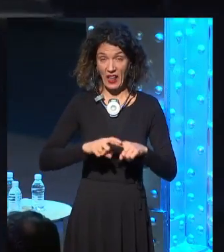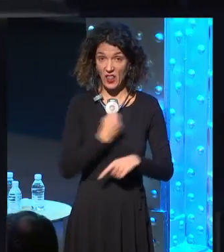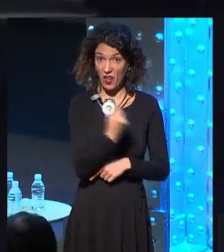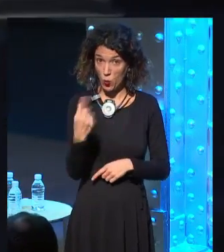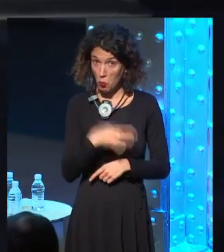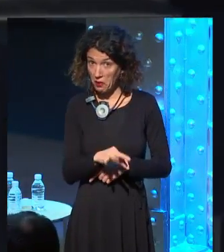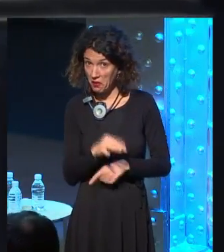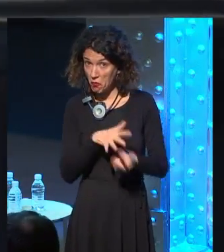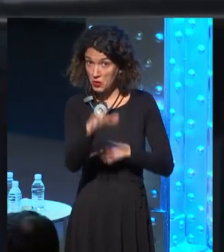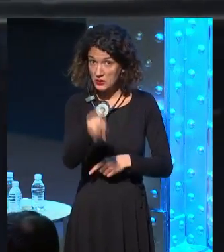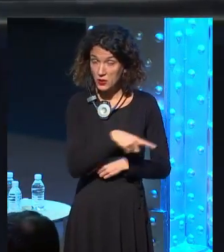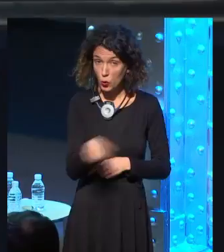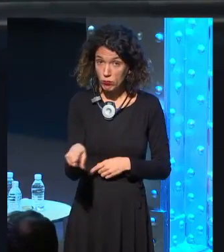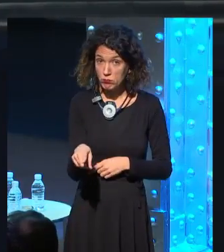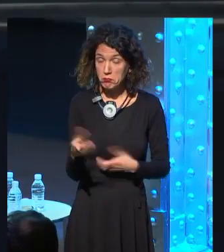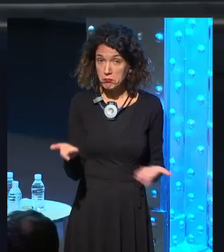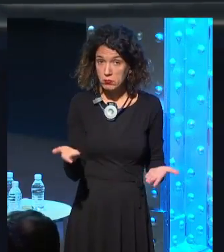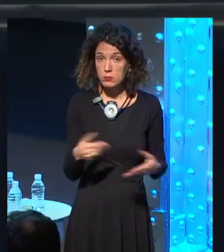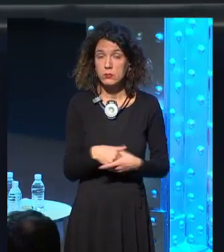an inner